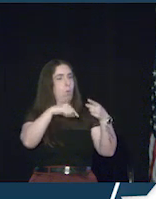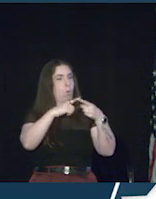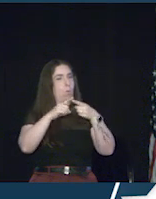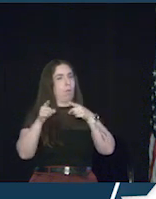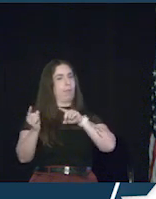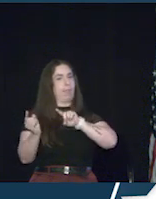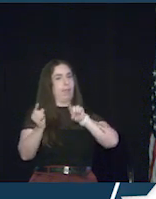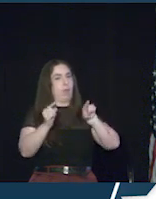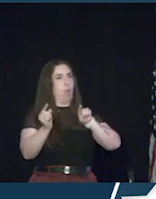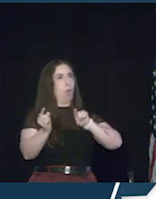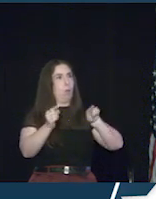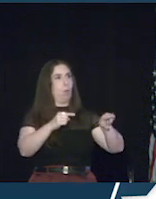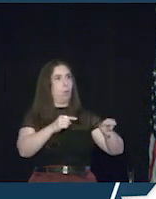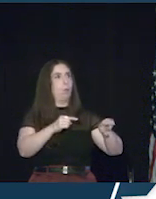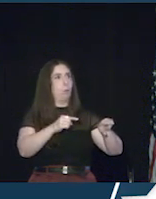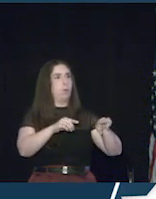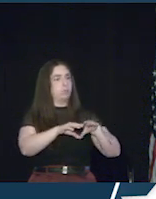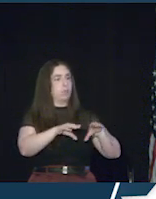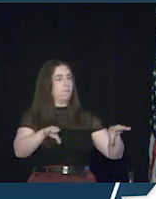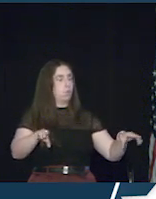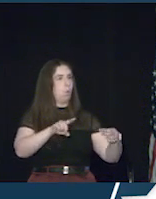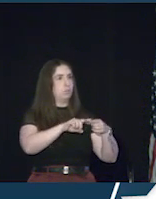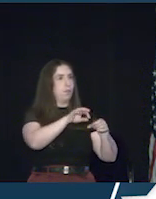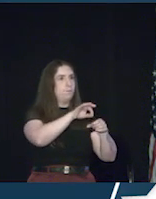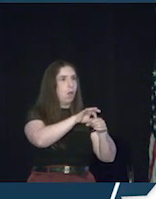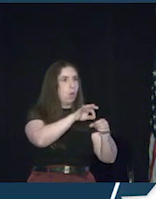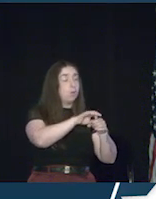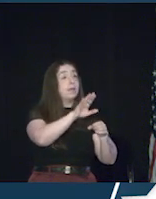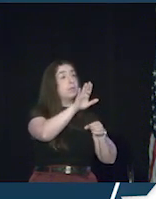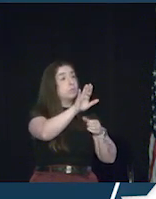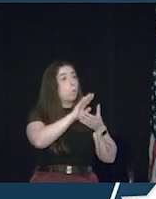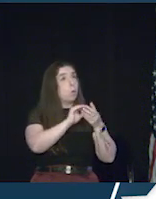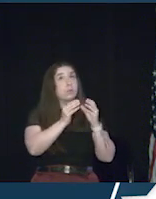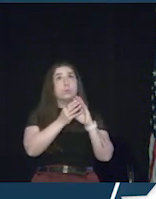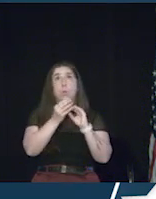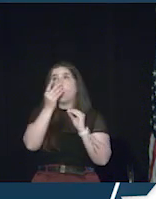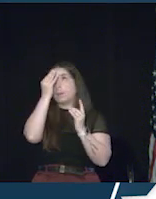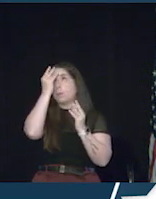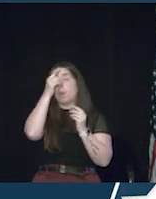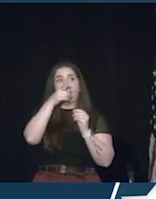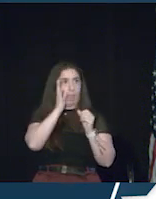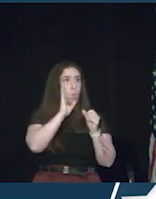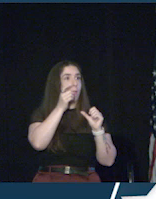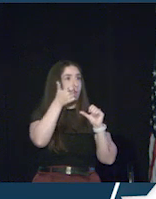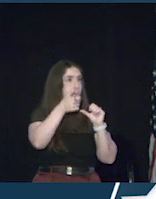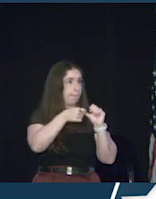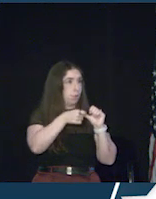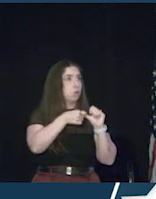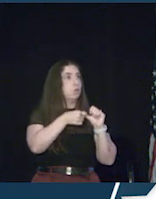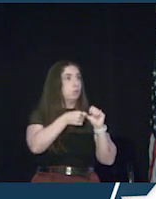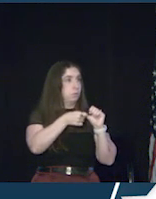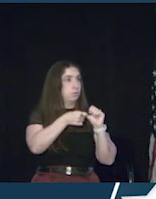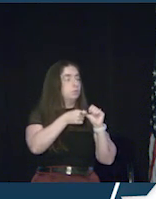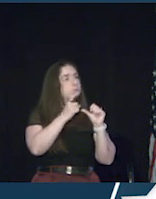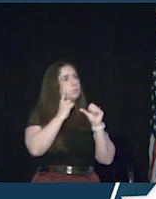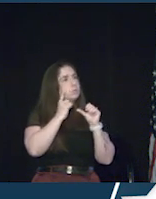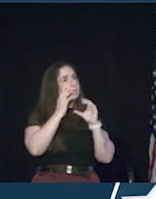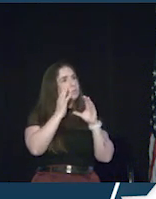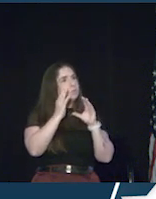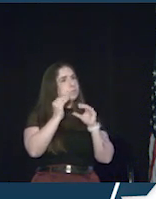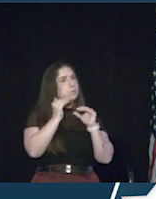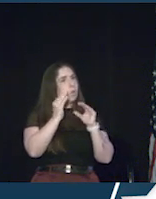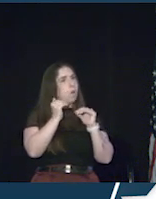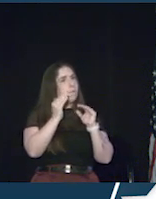us, when they go to the floor to vote, it is your story that they will remember. So hopefully they remember our